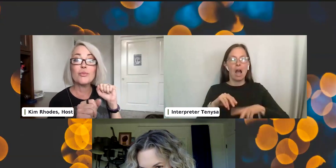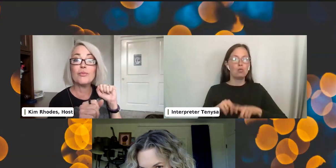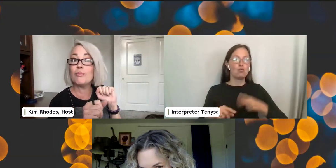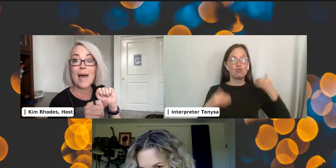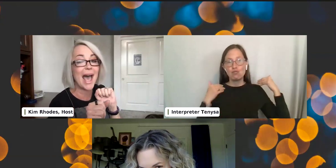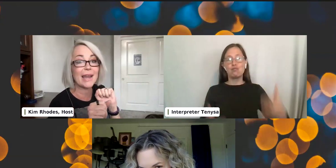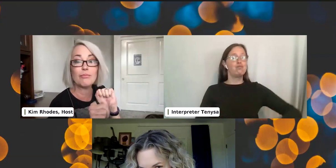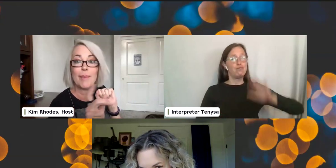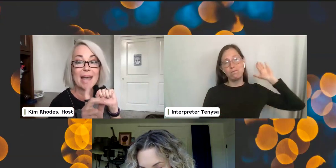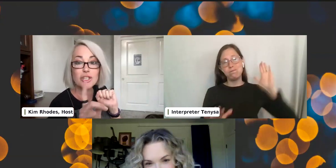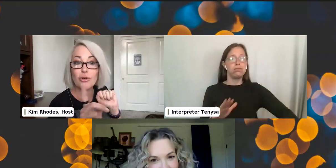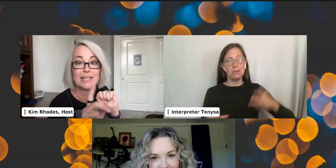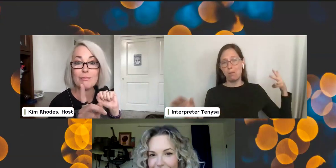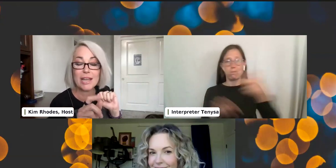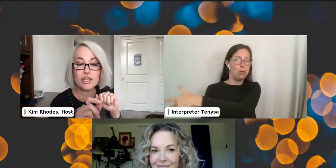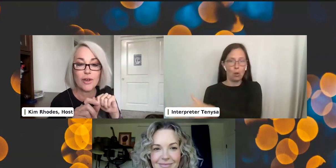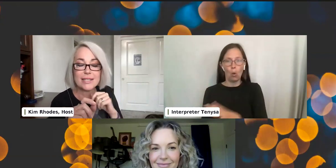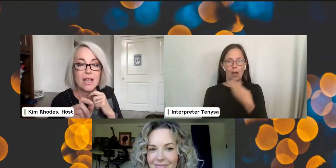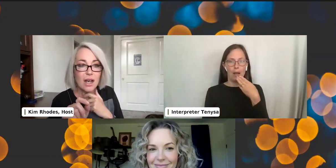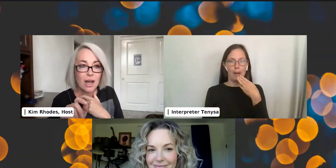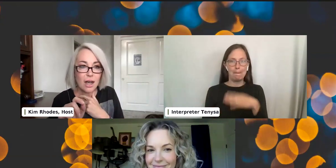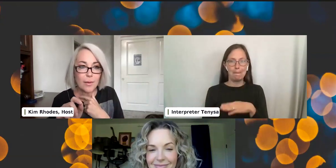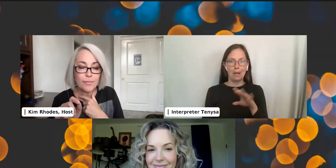ditch, bad choice.